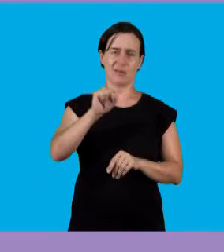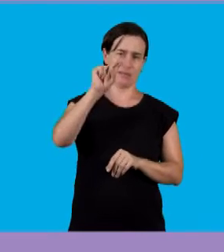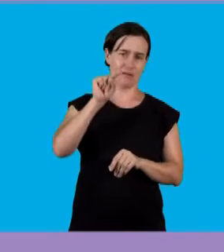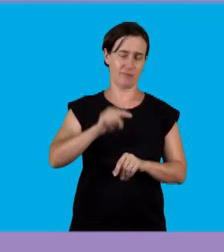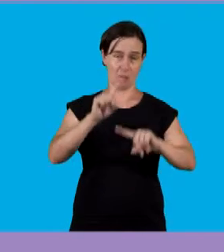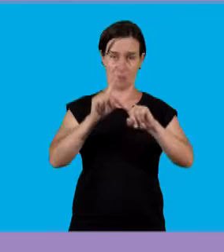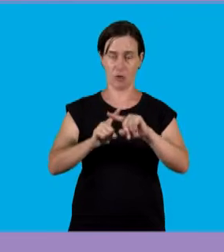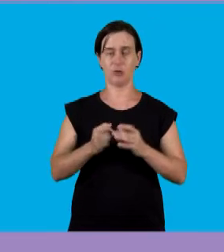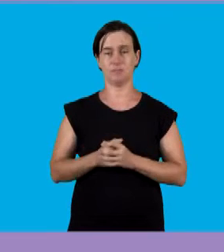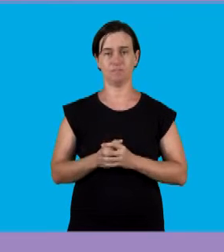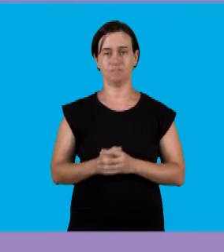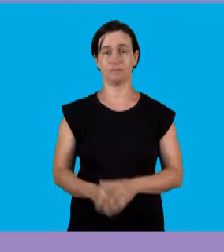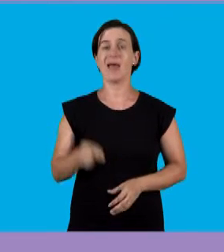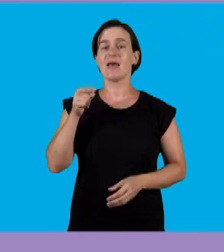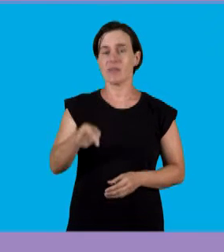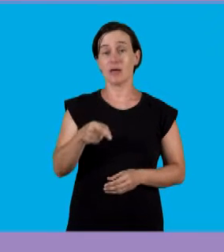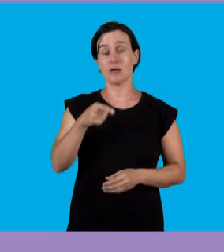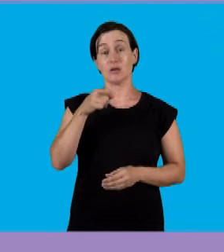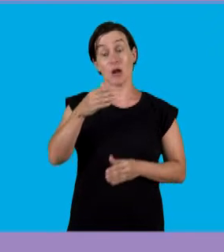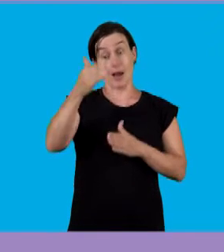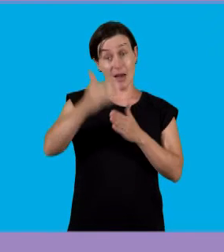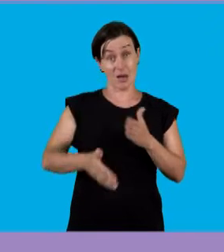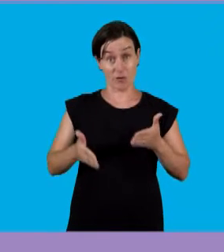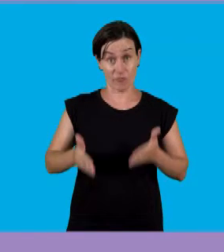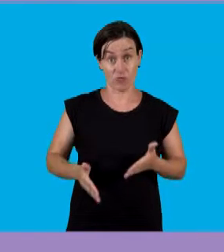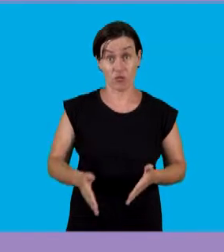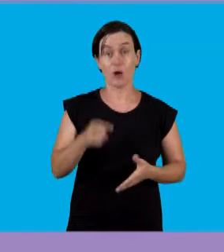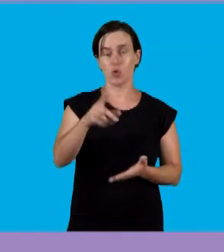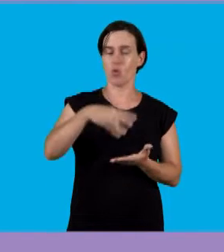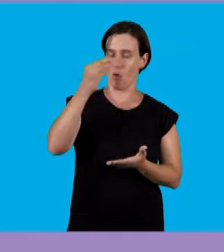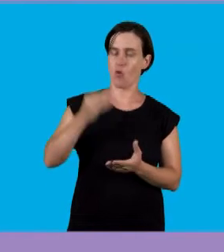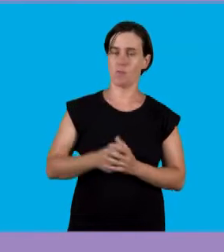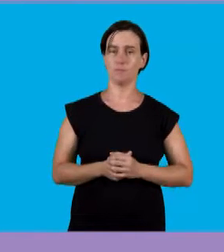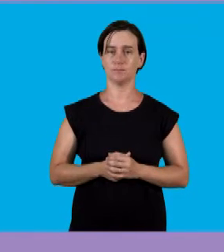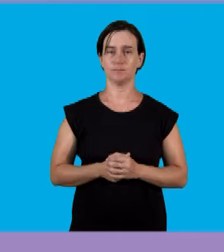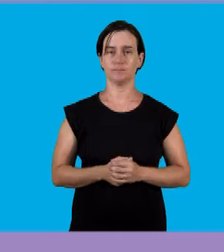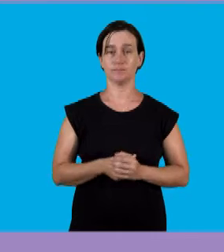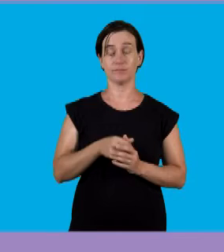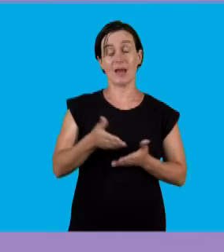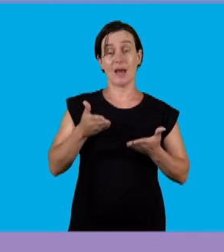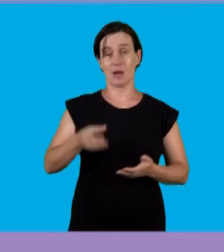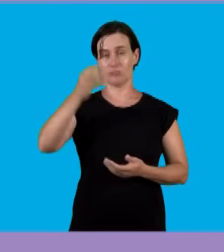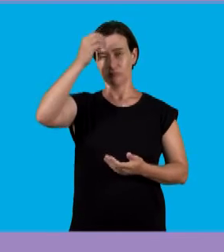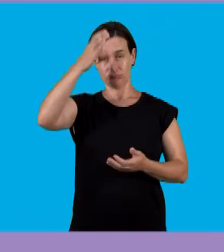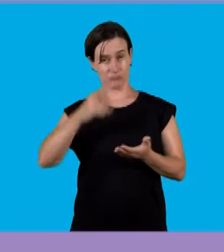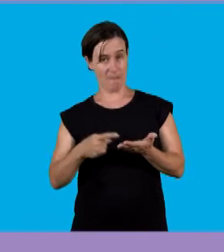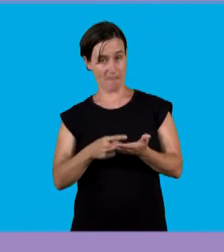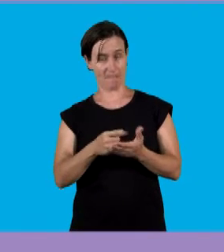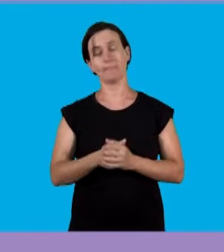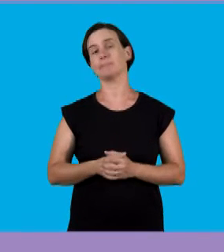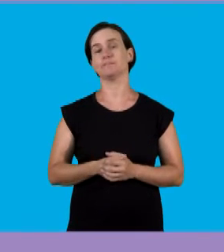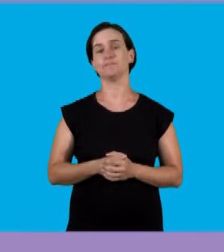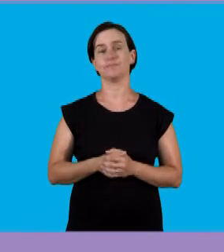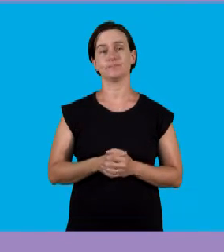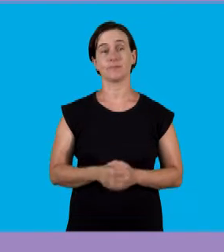and multiplication. So that is what you should know by the end of this lesson. Let's look at our concept map